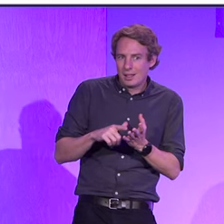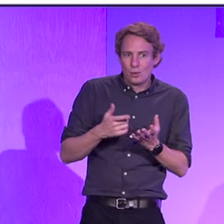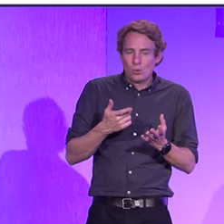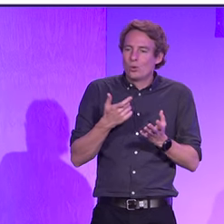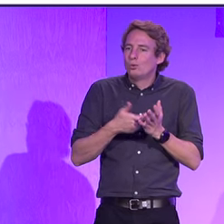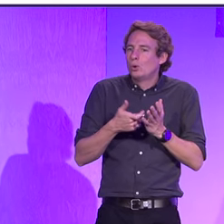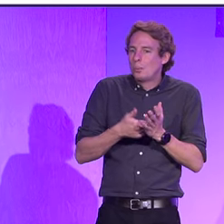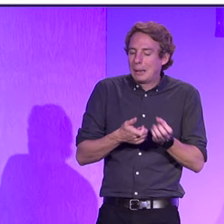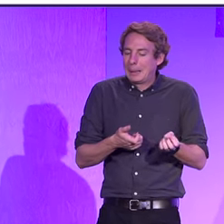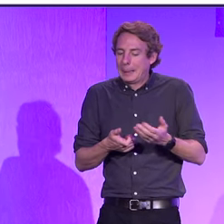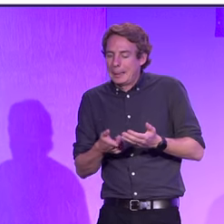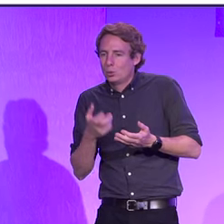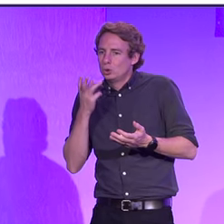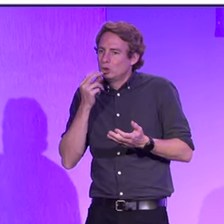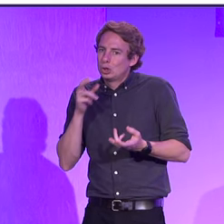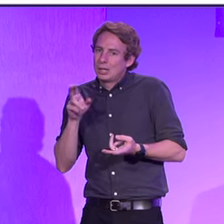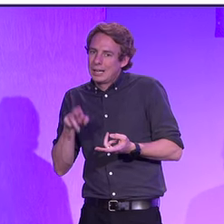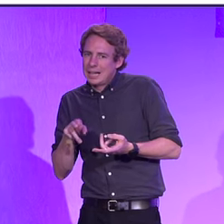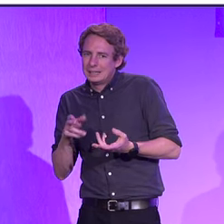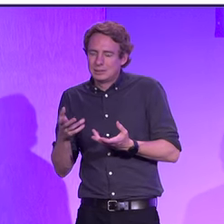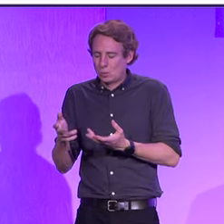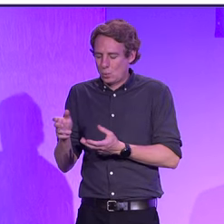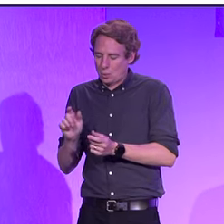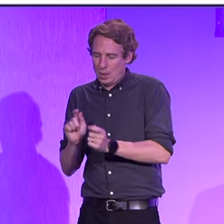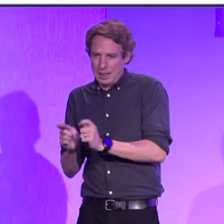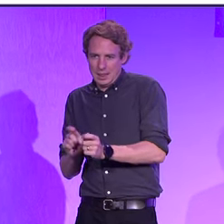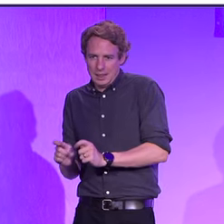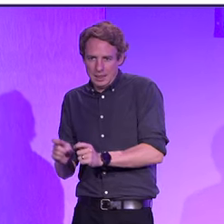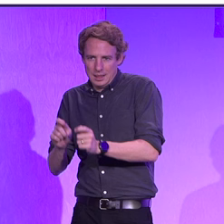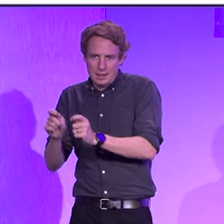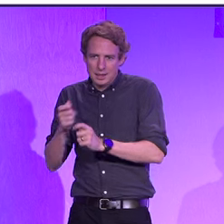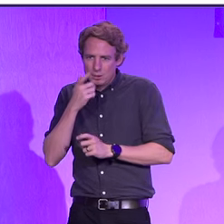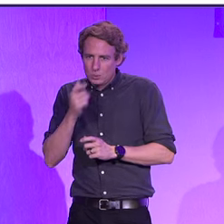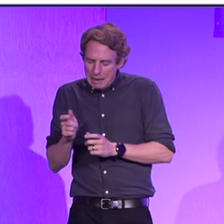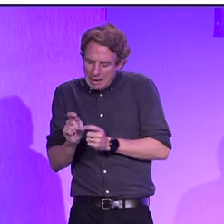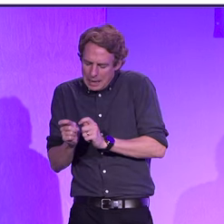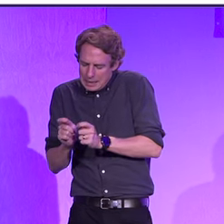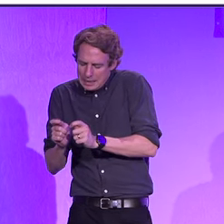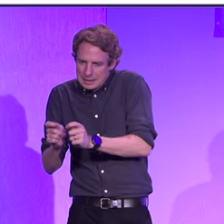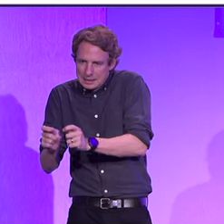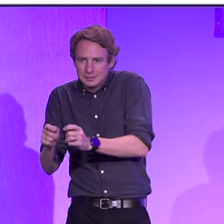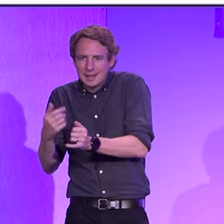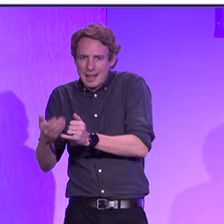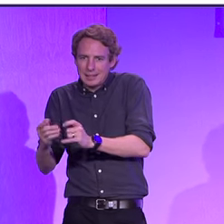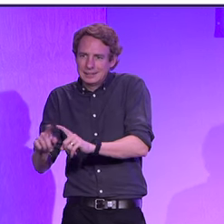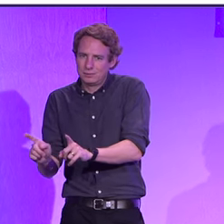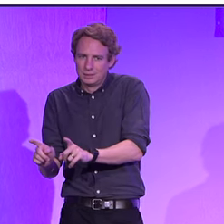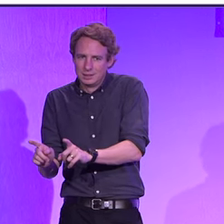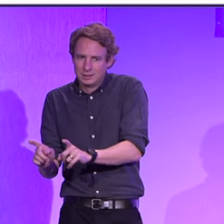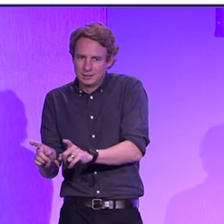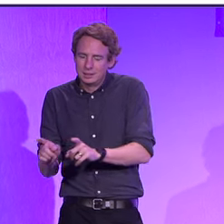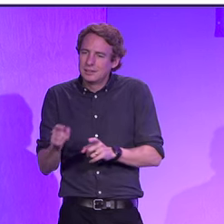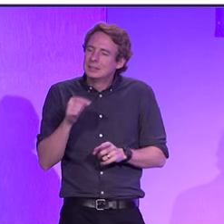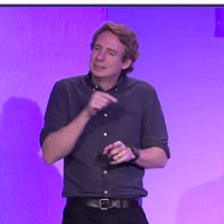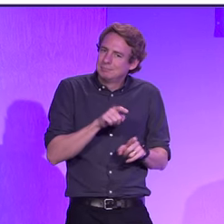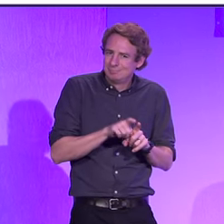Ruby, or maybe you reduce the sugar by 10% or add some linting to your workflow. Like, you do these little adjustments with each iteration